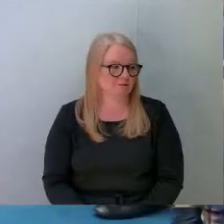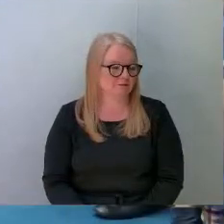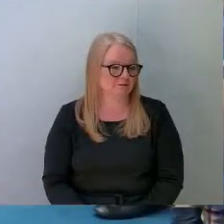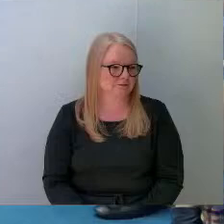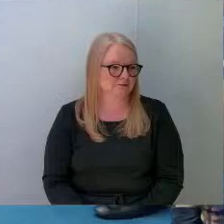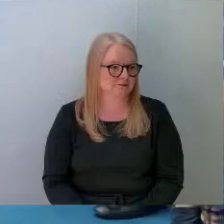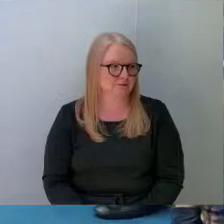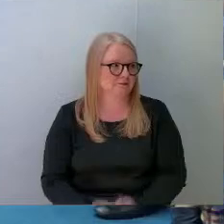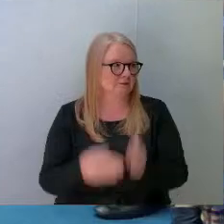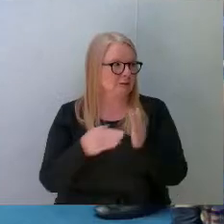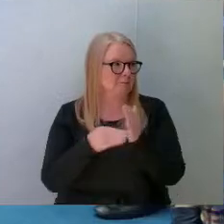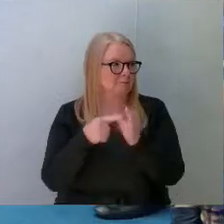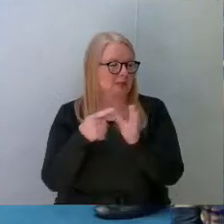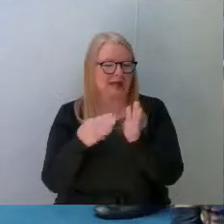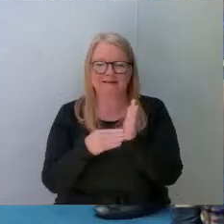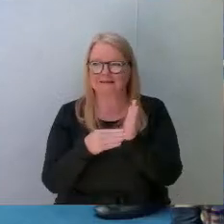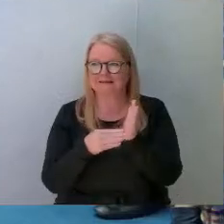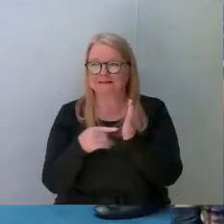Man Tang.